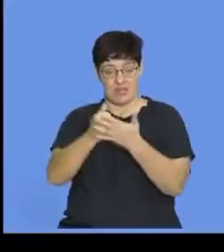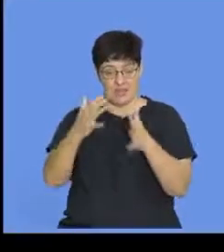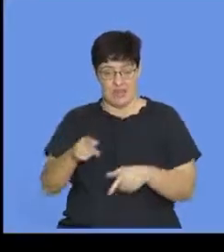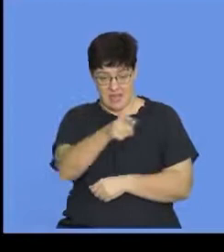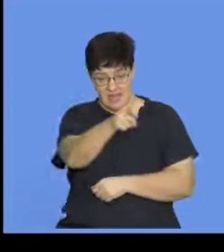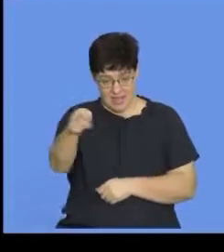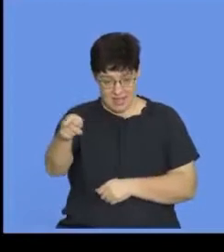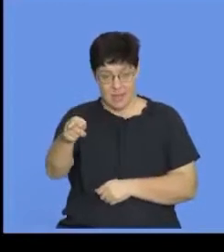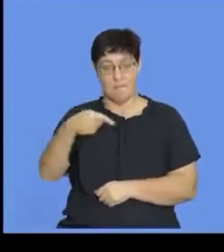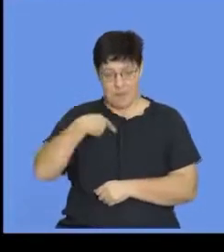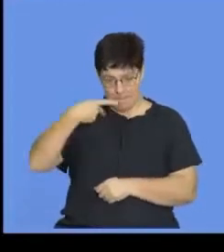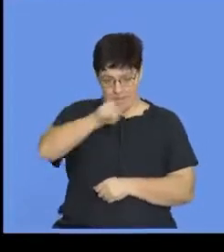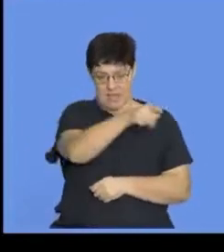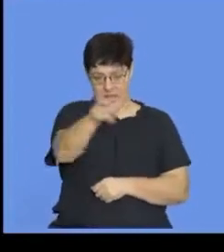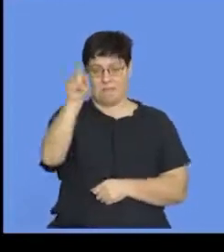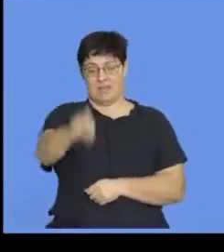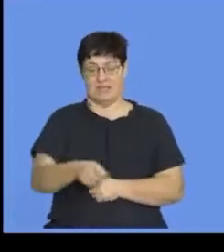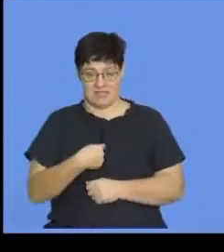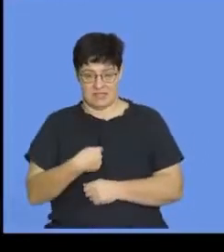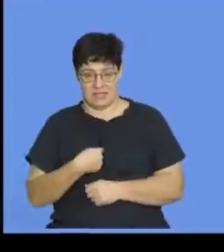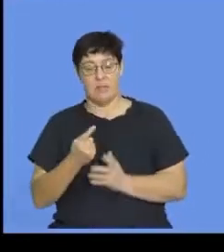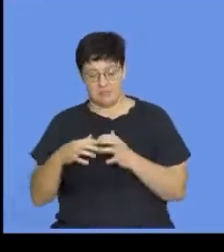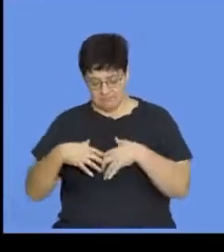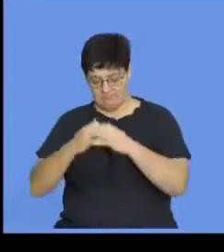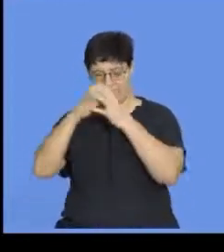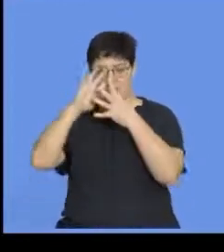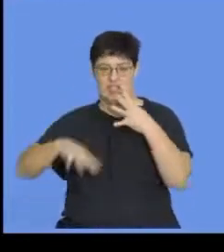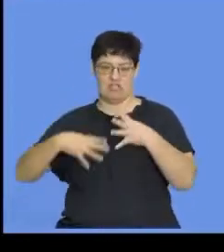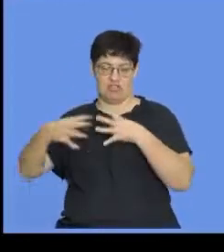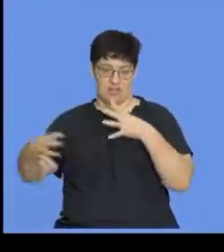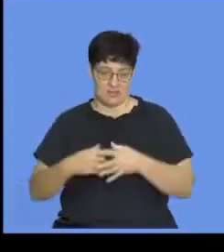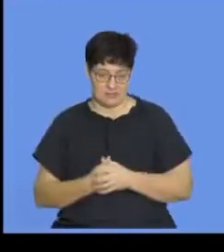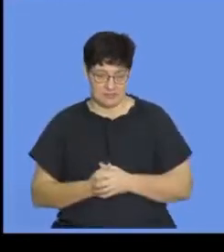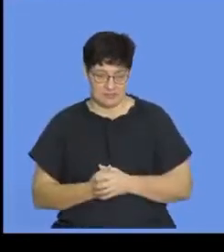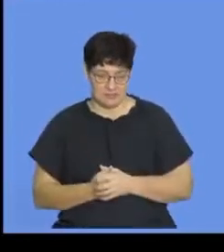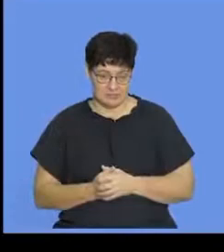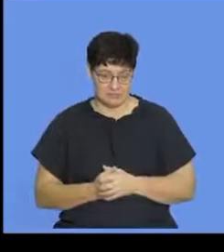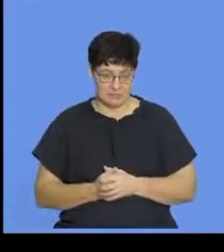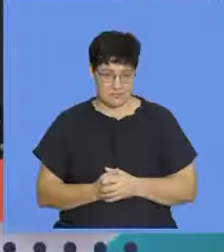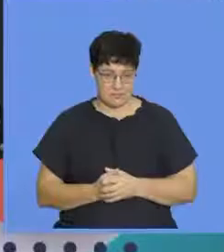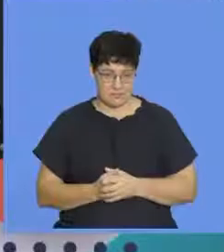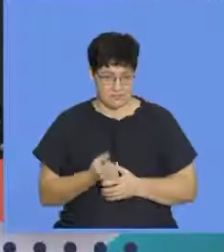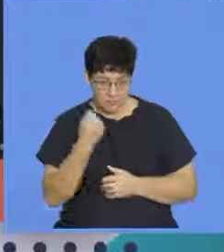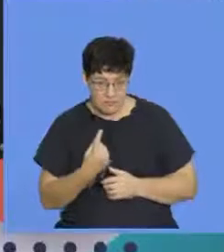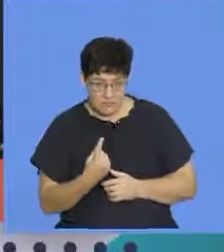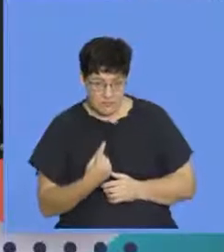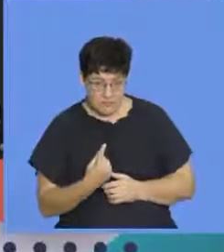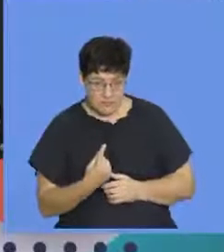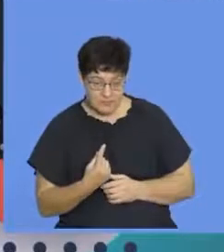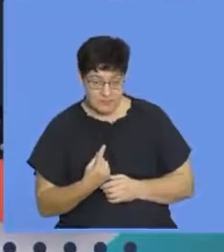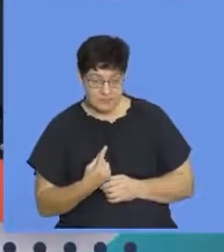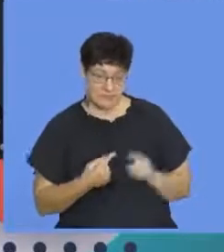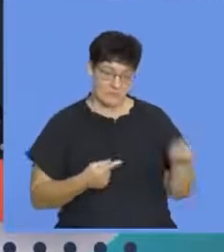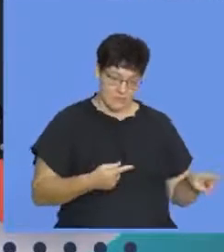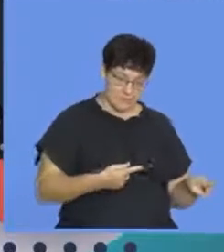a creditors' payment schedule. Right? So you got it. Debtors